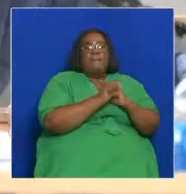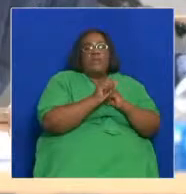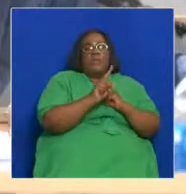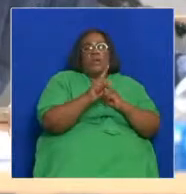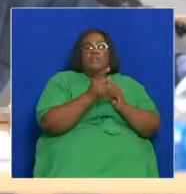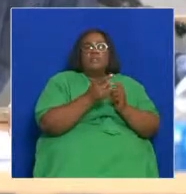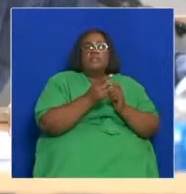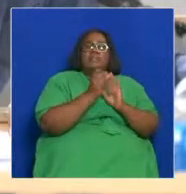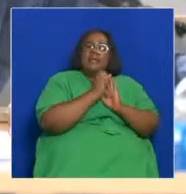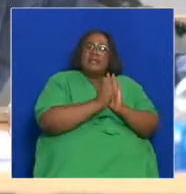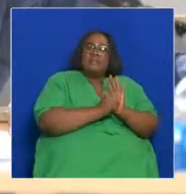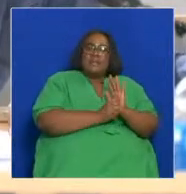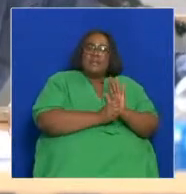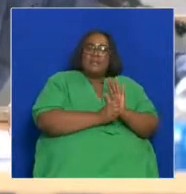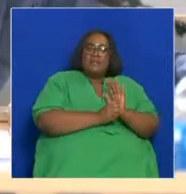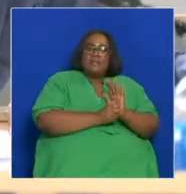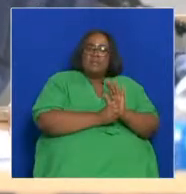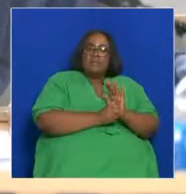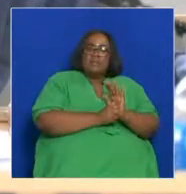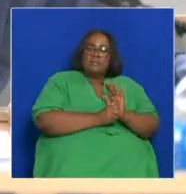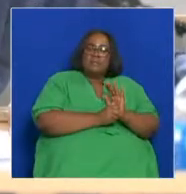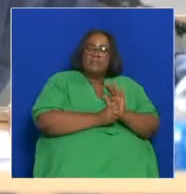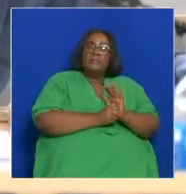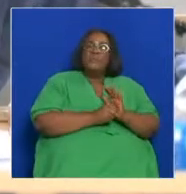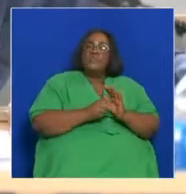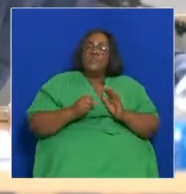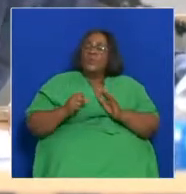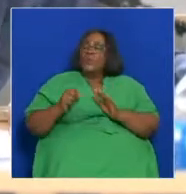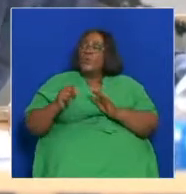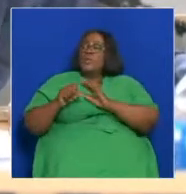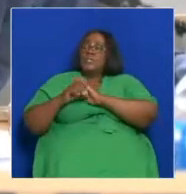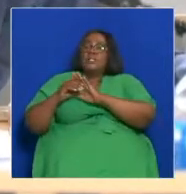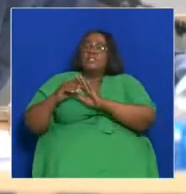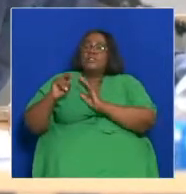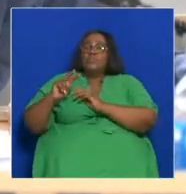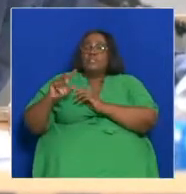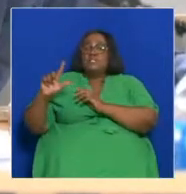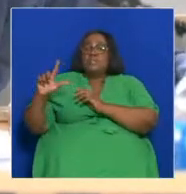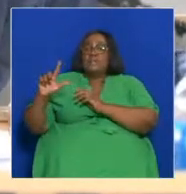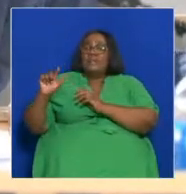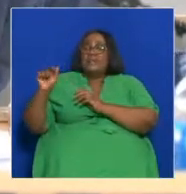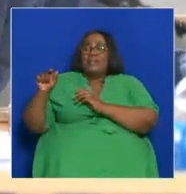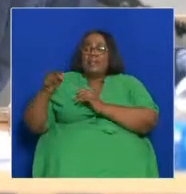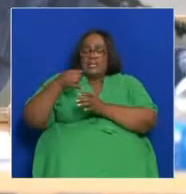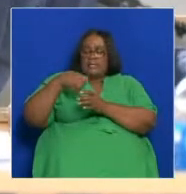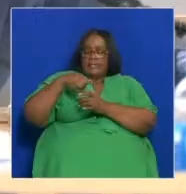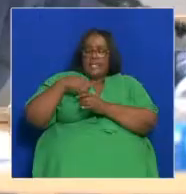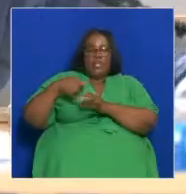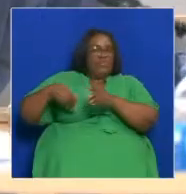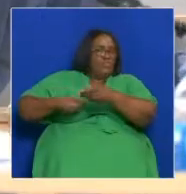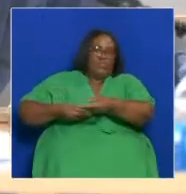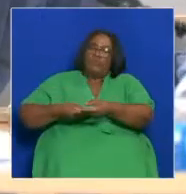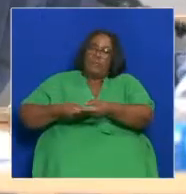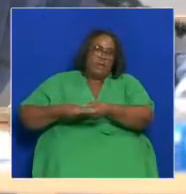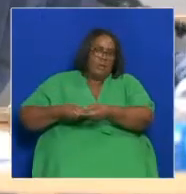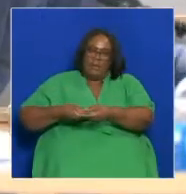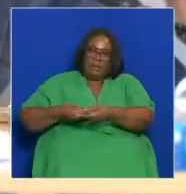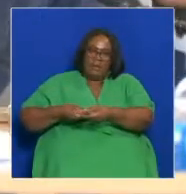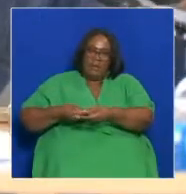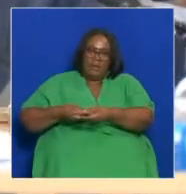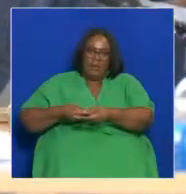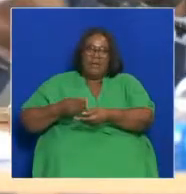Section 27. So the Section 27 is not an internal document. It is the genesis of